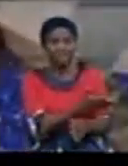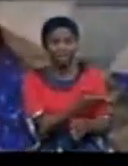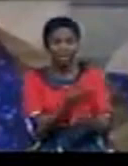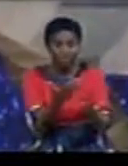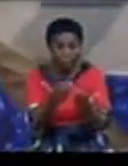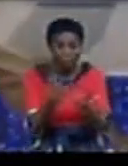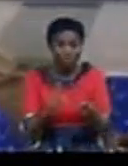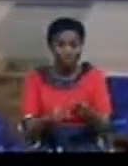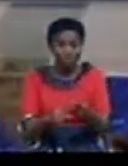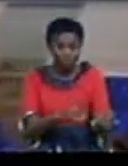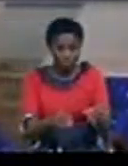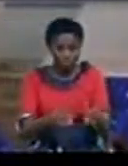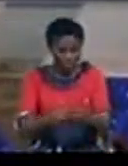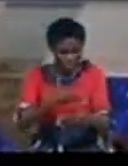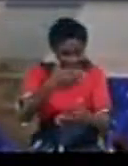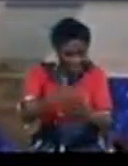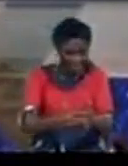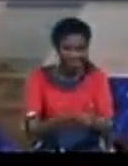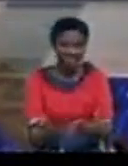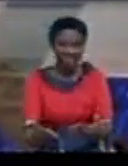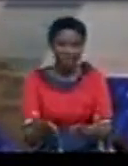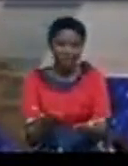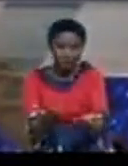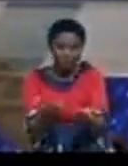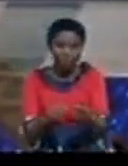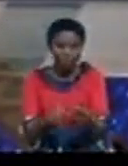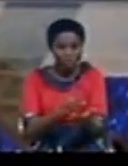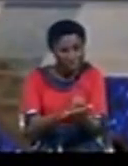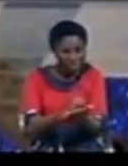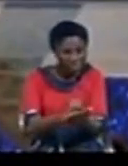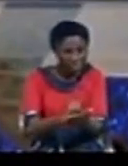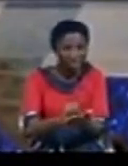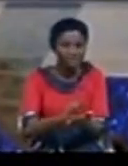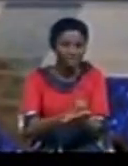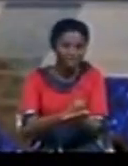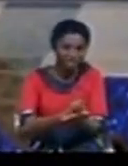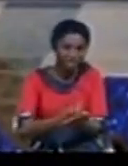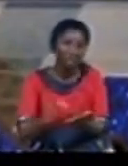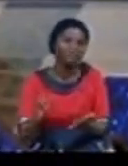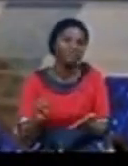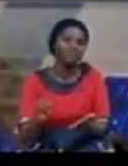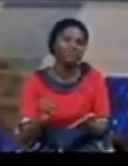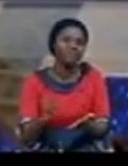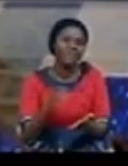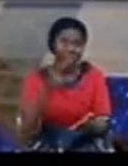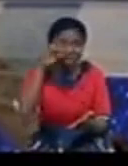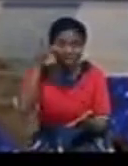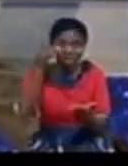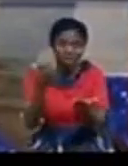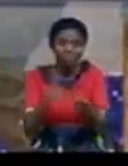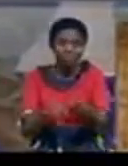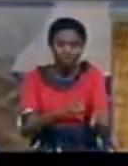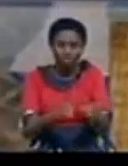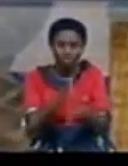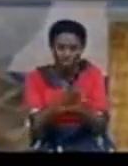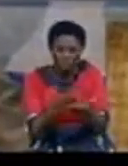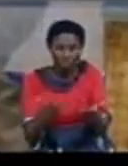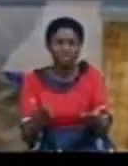next one. He wants to sanctify. He wants to do something seemingly